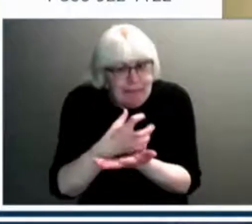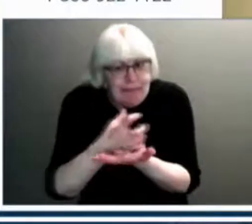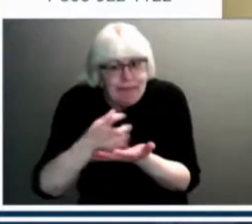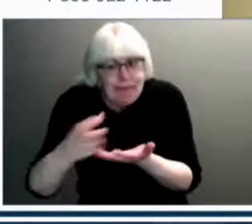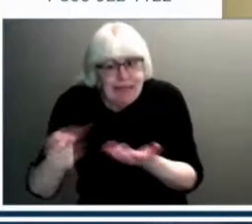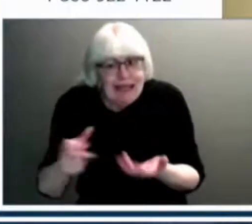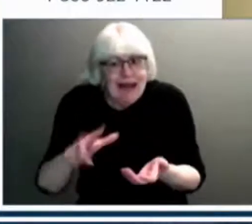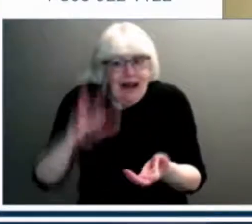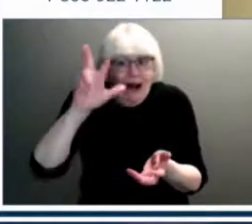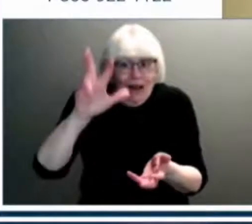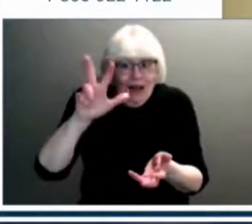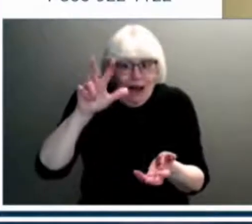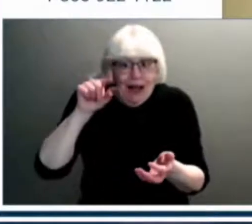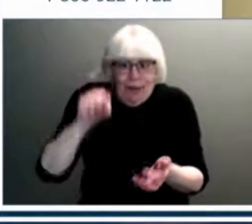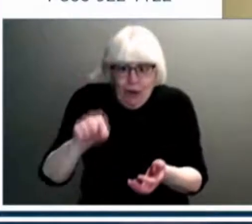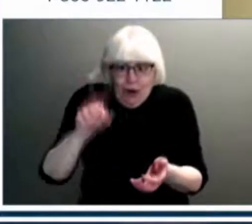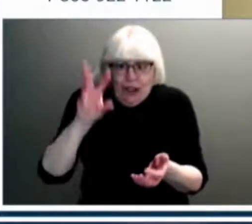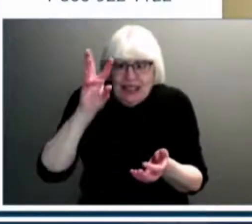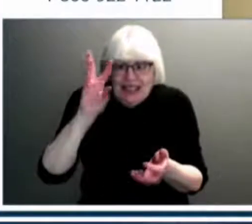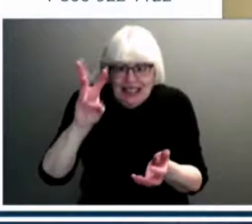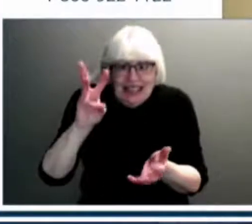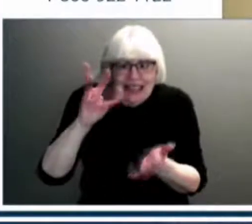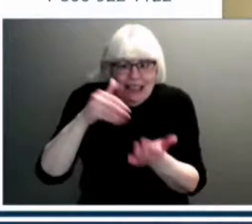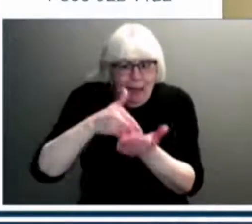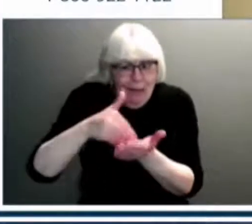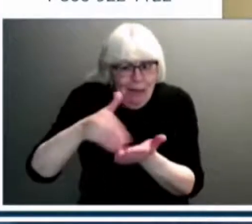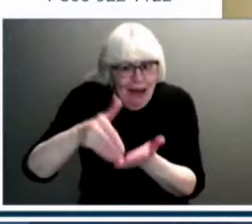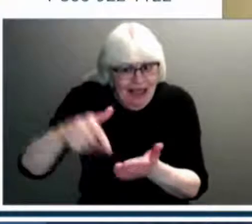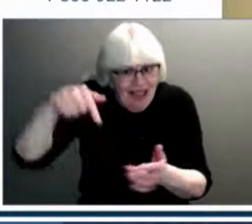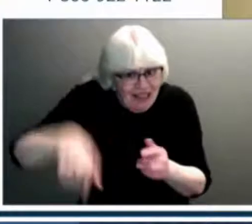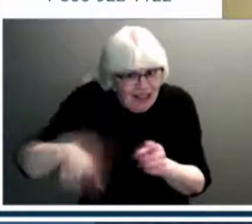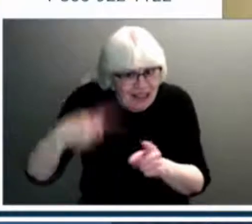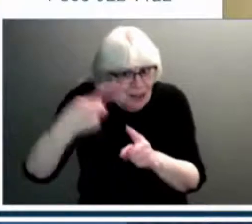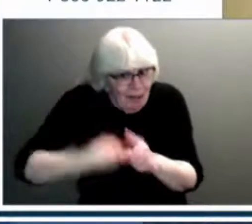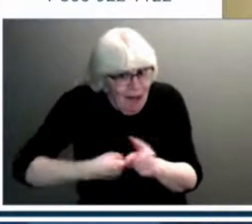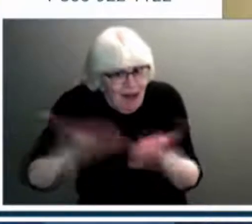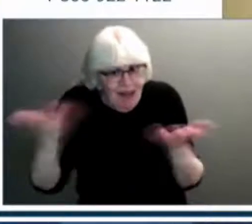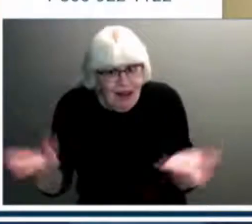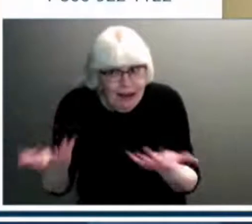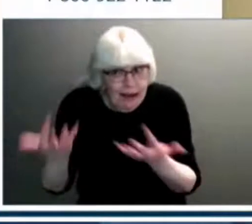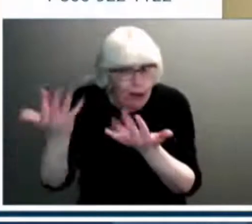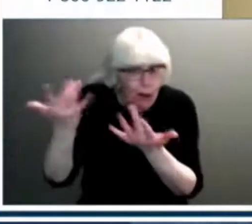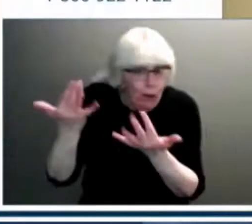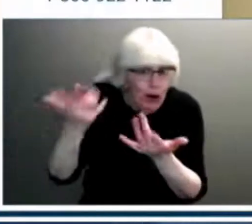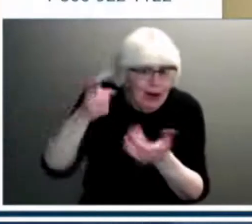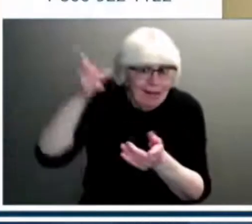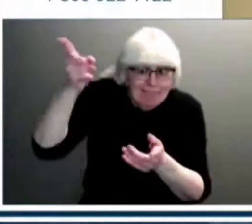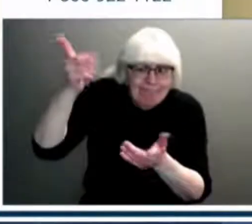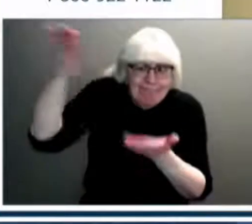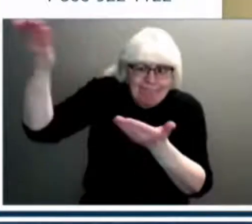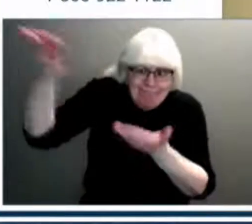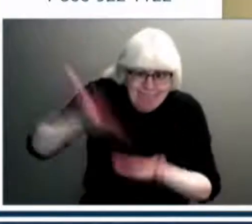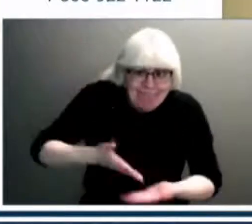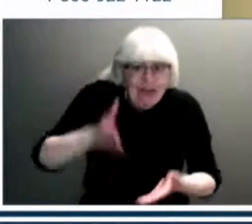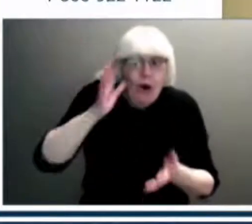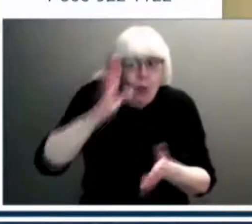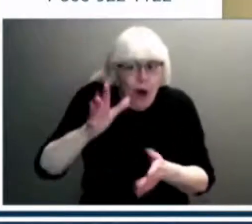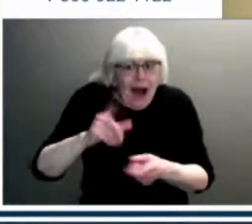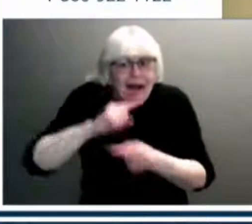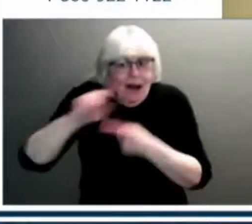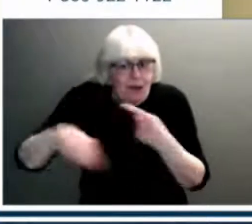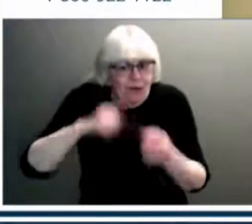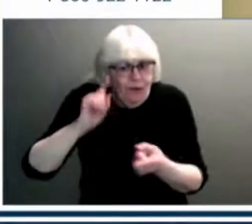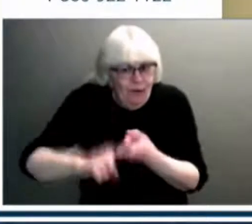this month, but we don't have them yet, and shipping timelines continue to change. So that's why we're